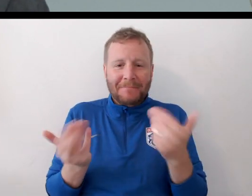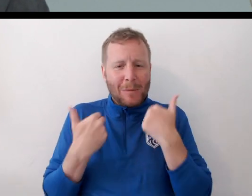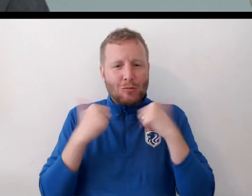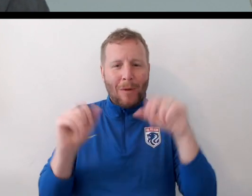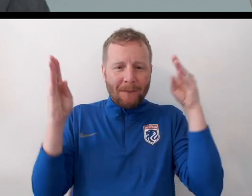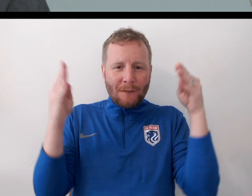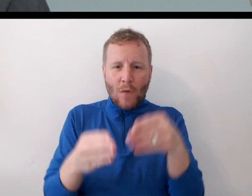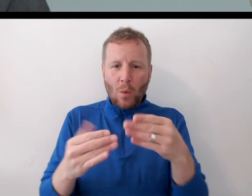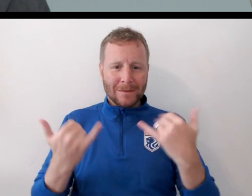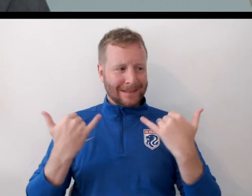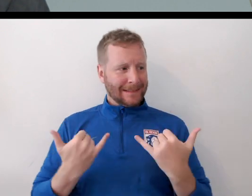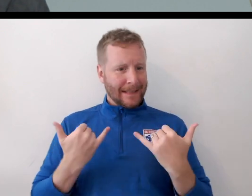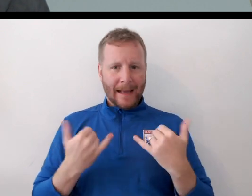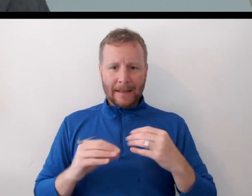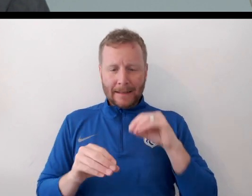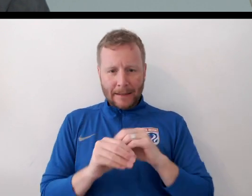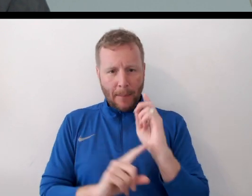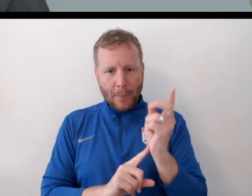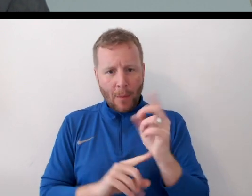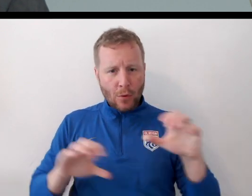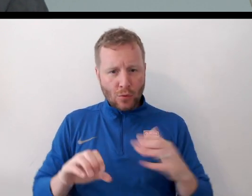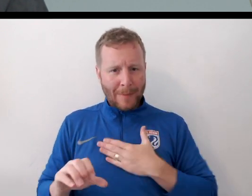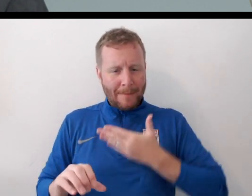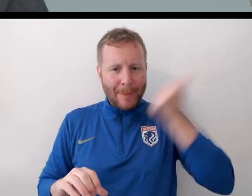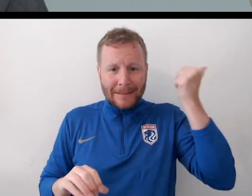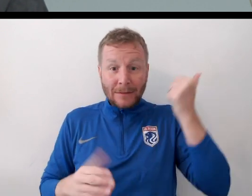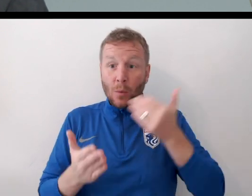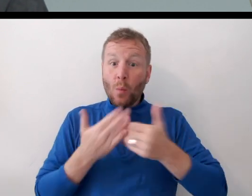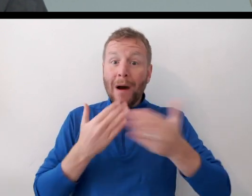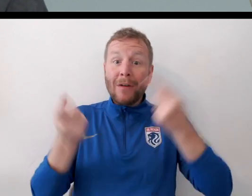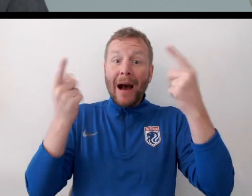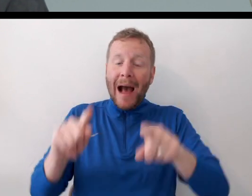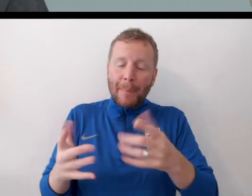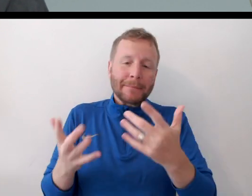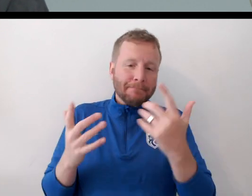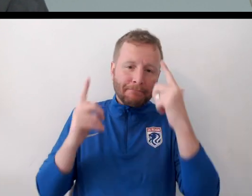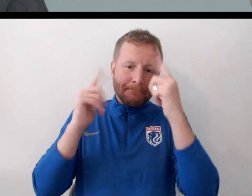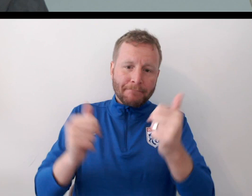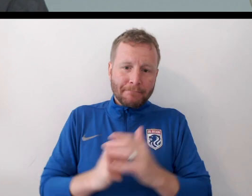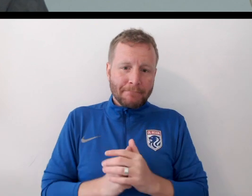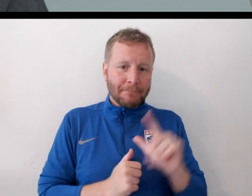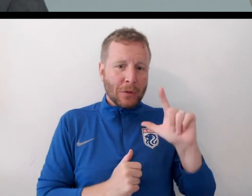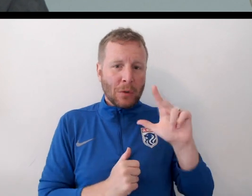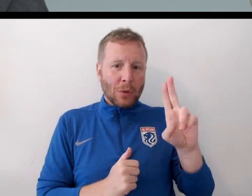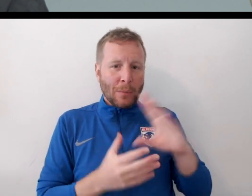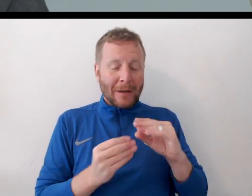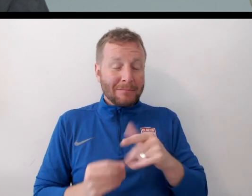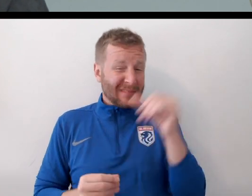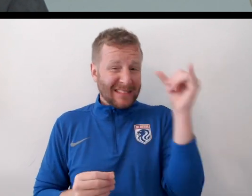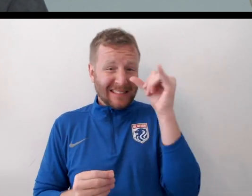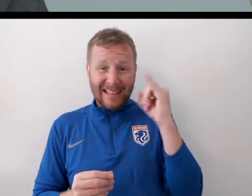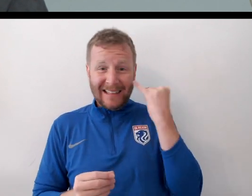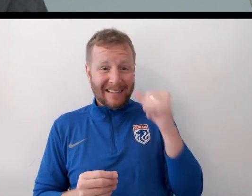just trying to focus on the day and stay present and do the best I can, and whatever's supposed to happen will happen. I think they'd be silly not